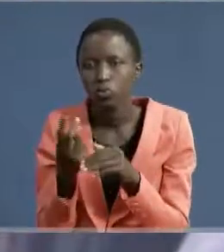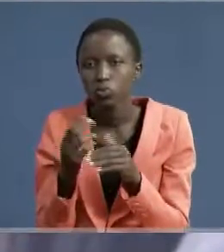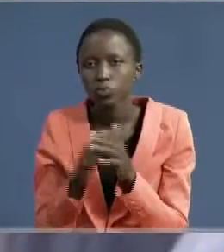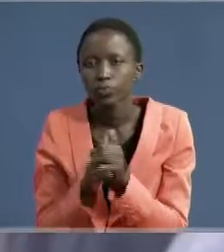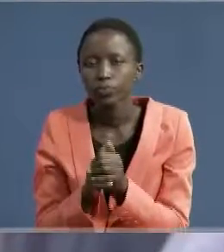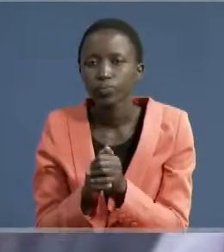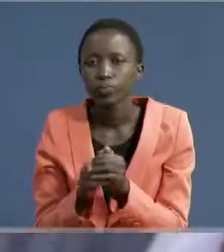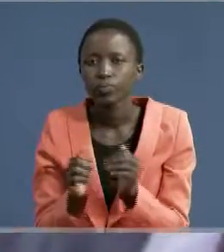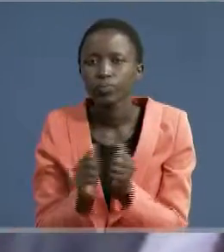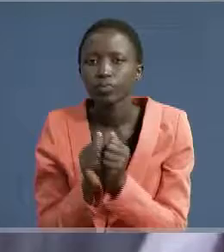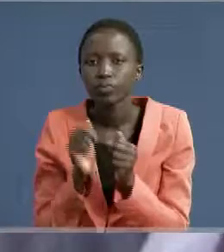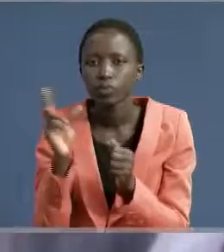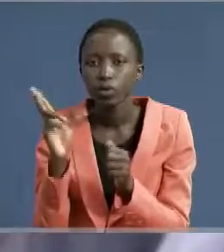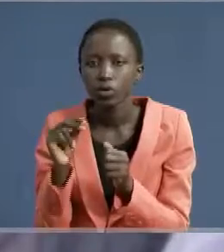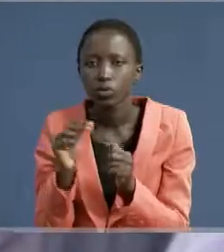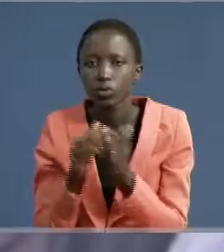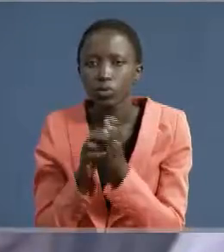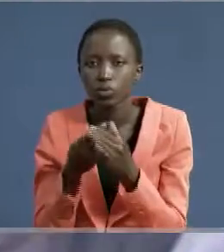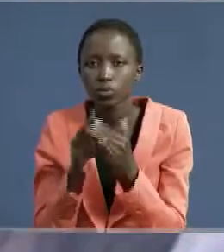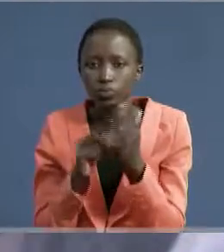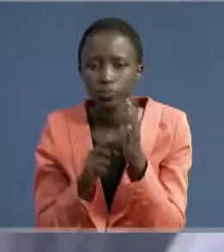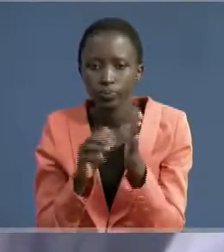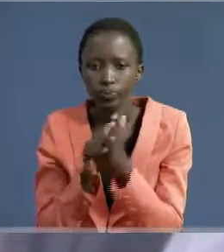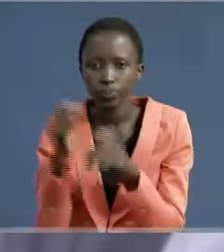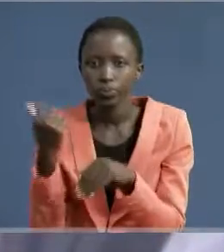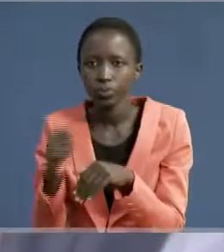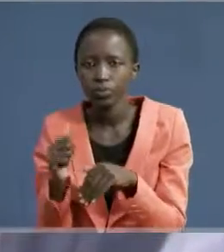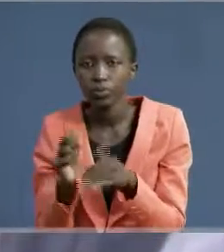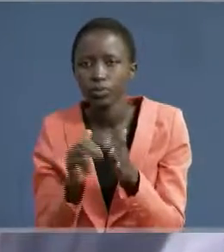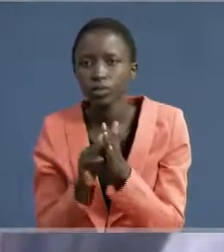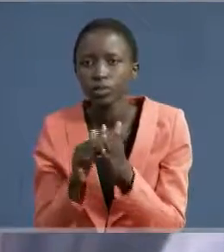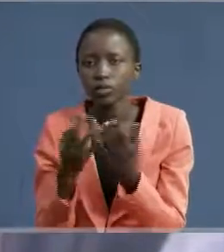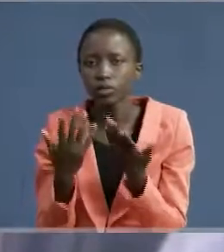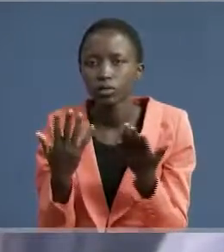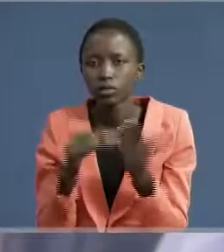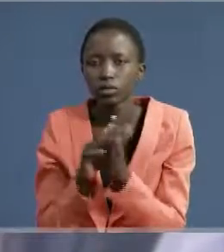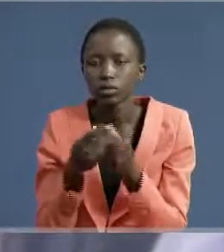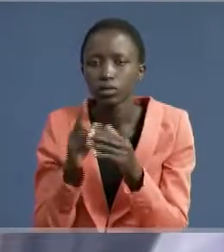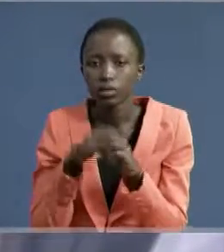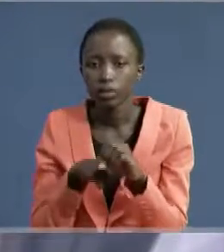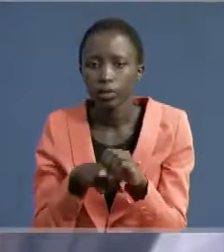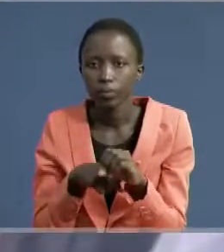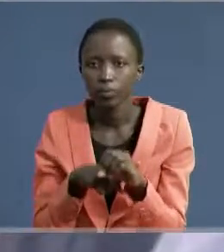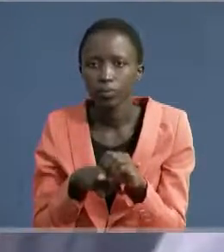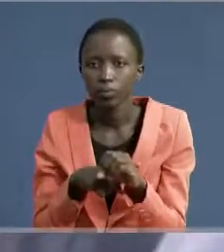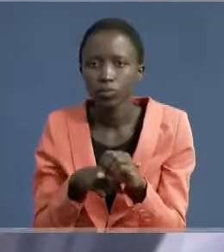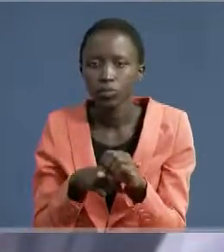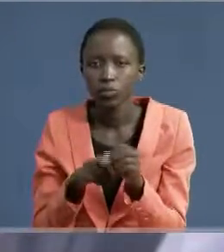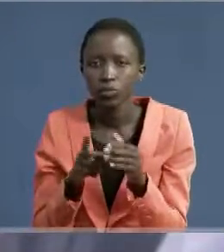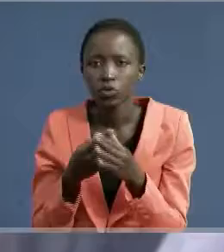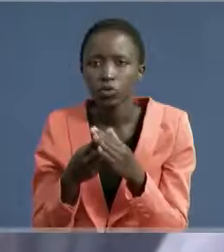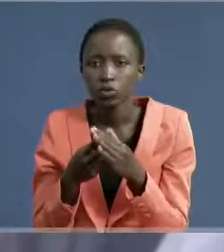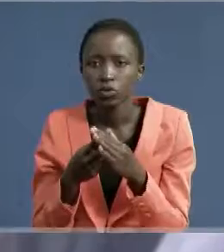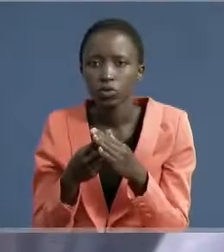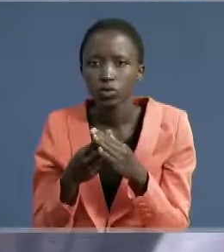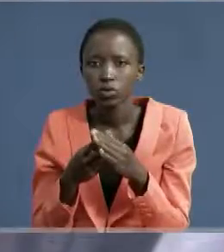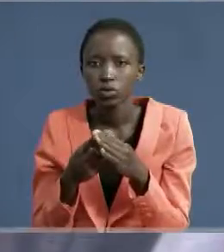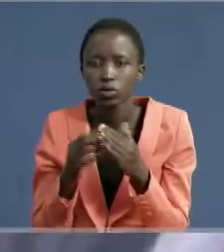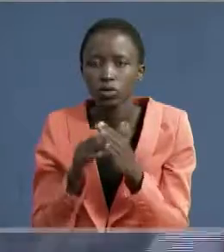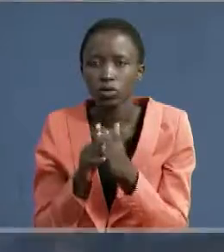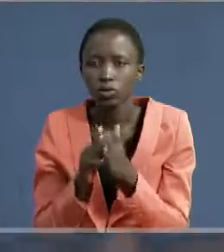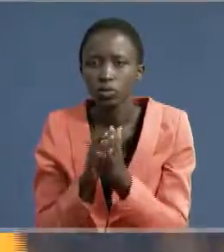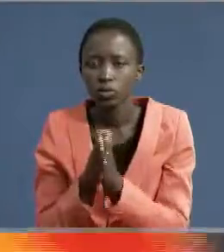place. No candidate has been exposed to any foreign material by the time we thwarted these ulterior